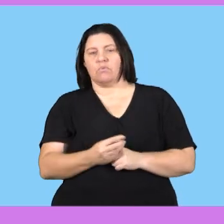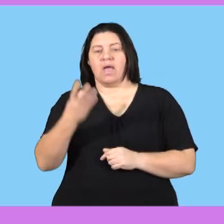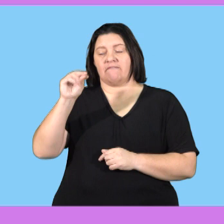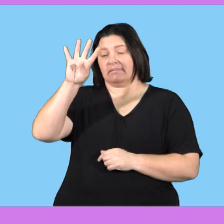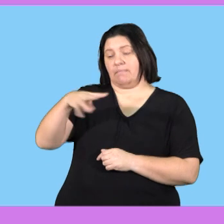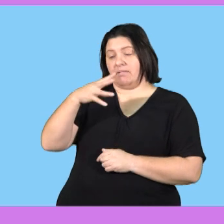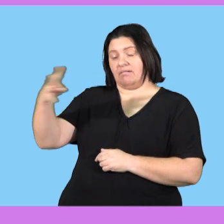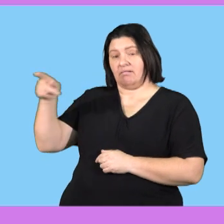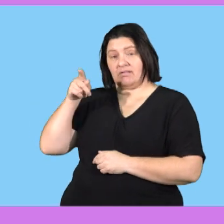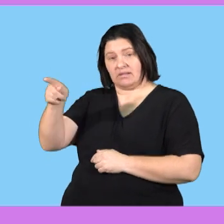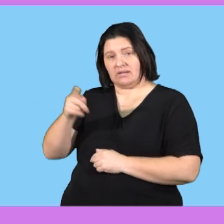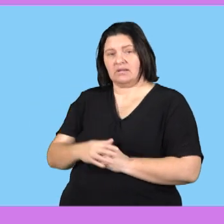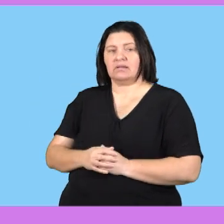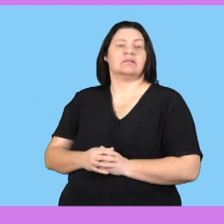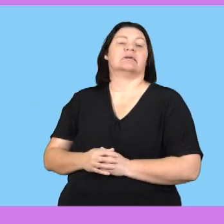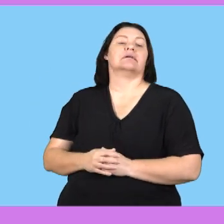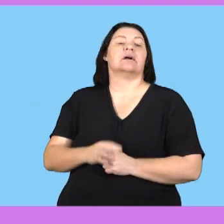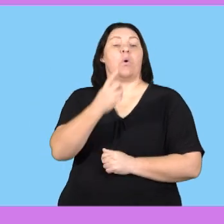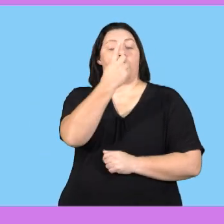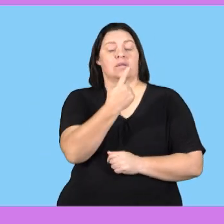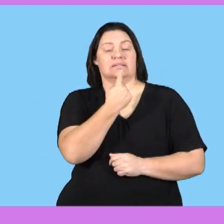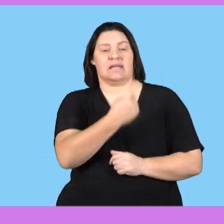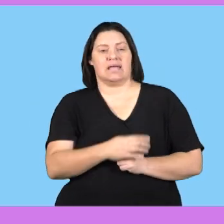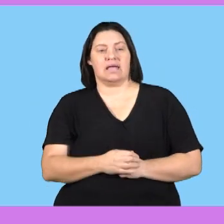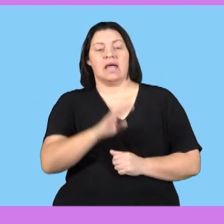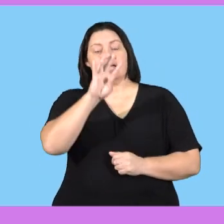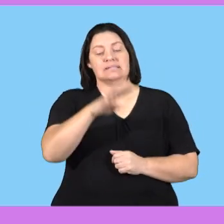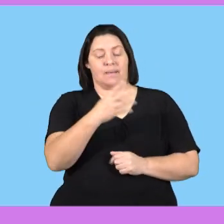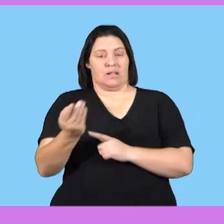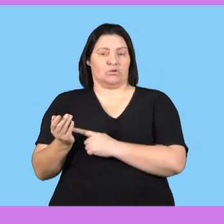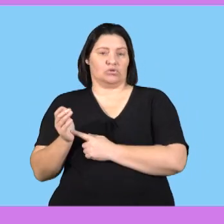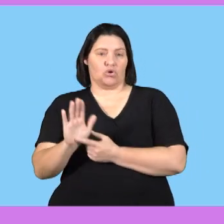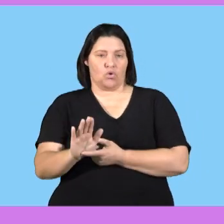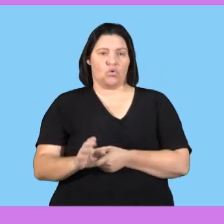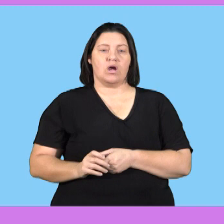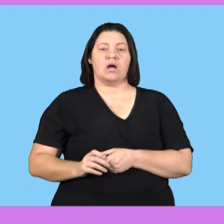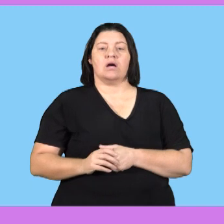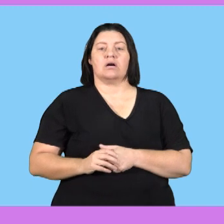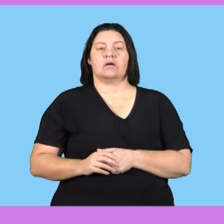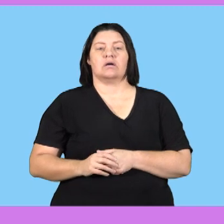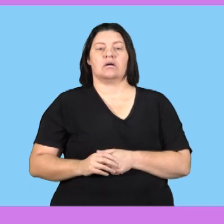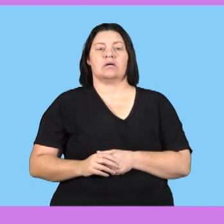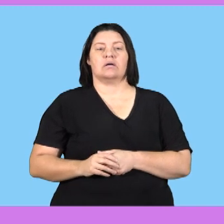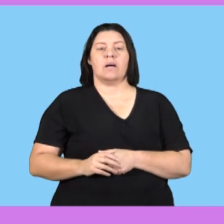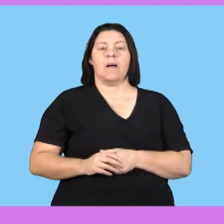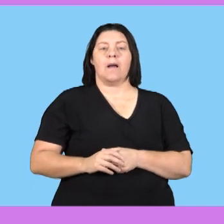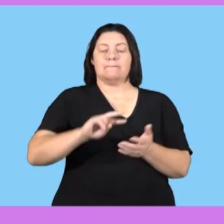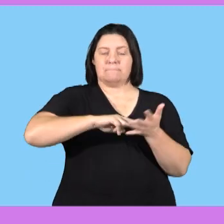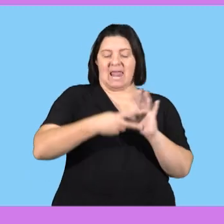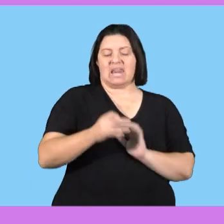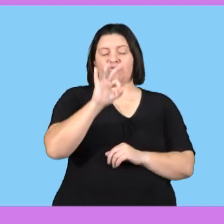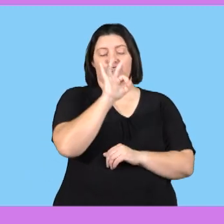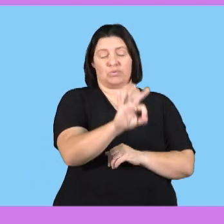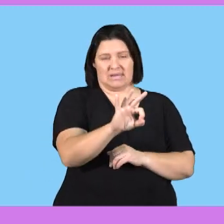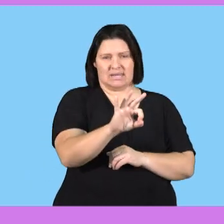So here I have a table, and number one says, the table shows 3 plans offered by a cell